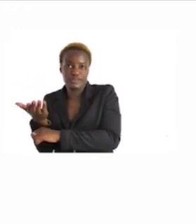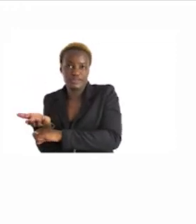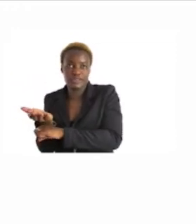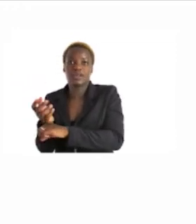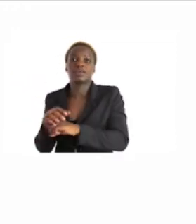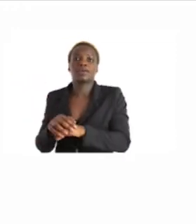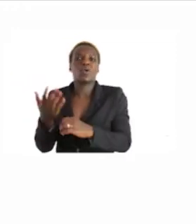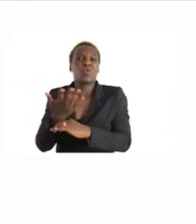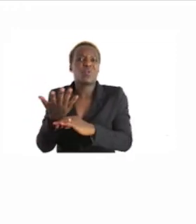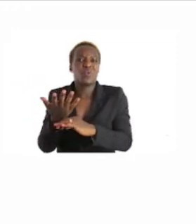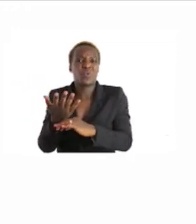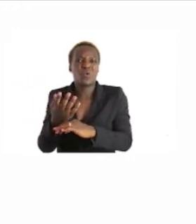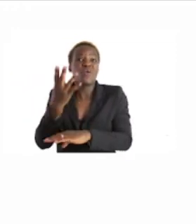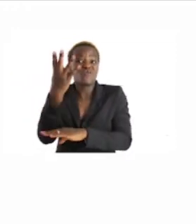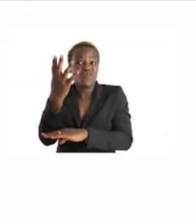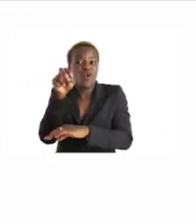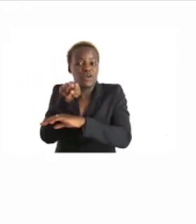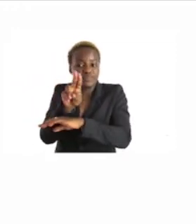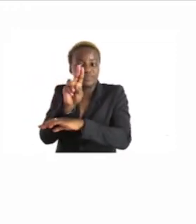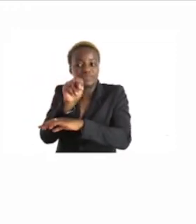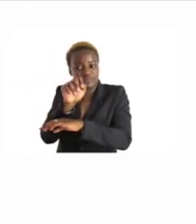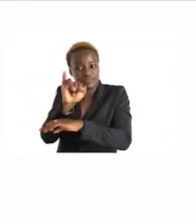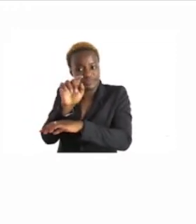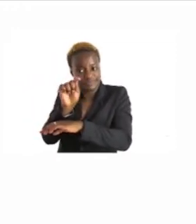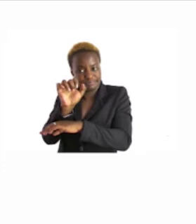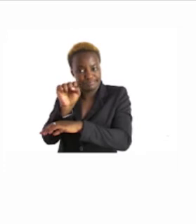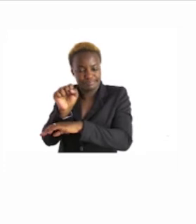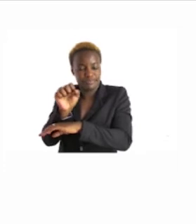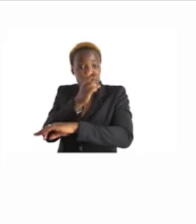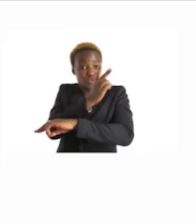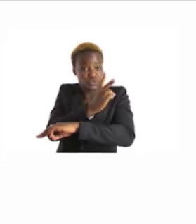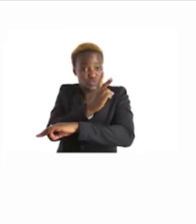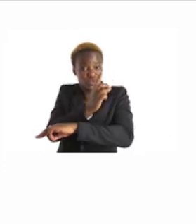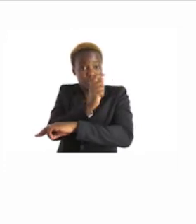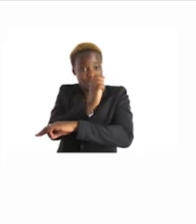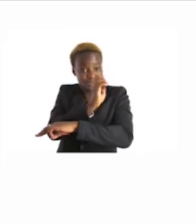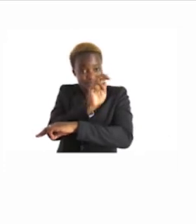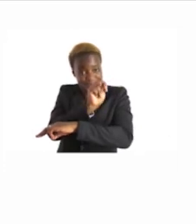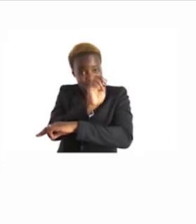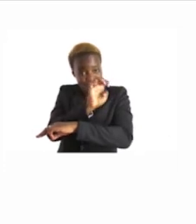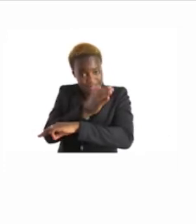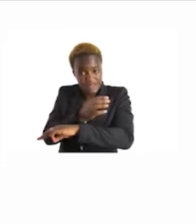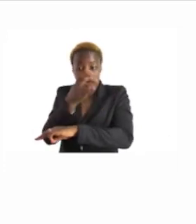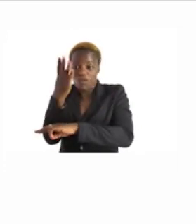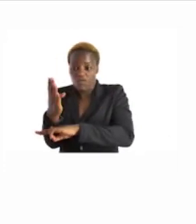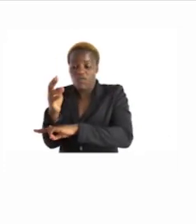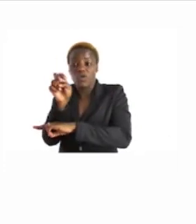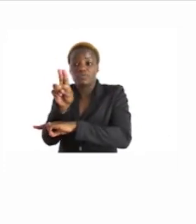the units. So you write the word units there. Let's quickly look on the one next to